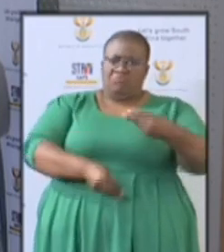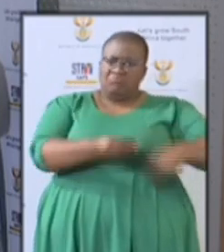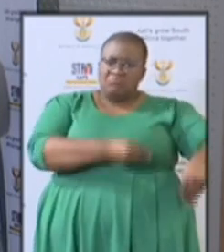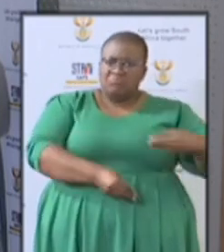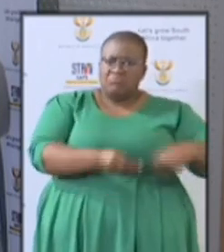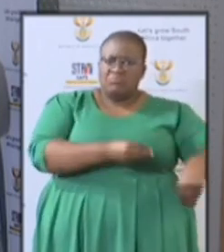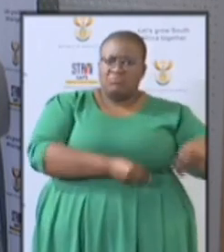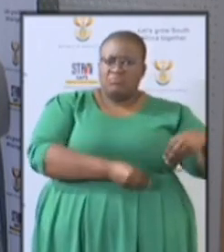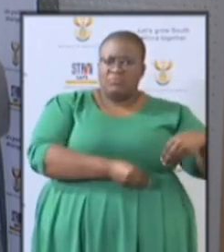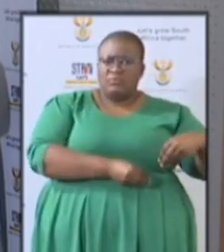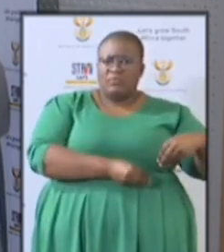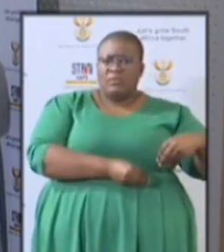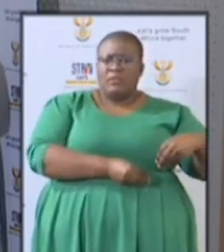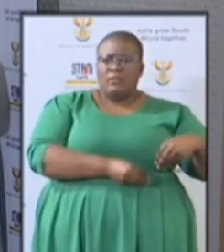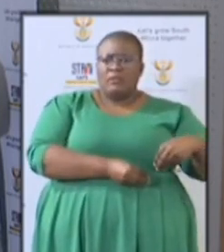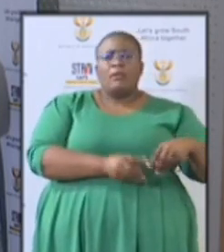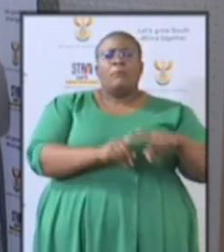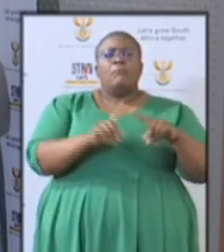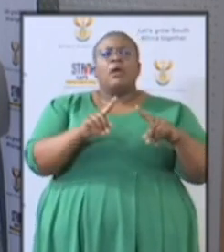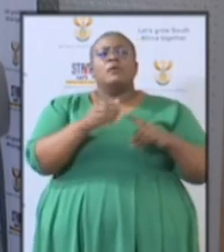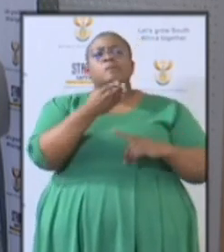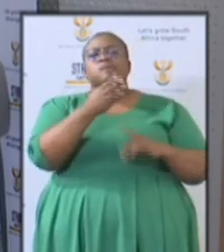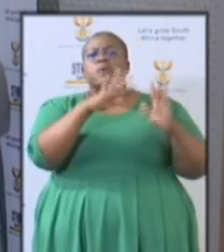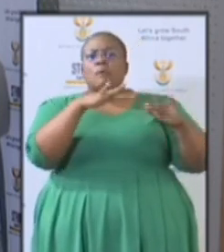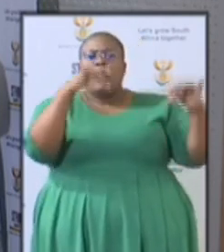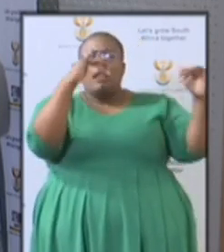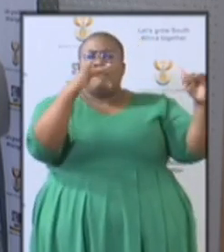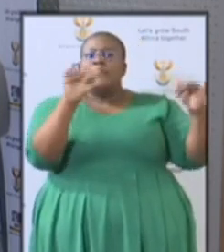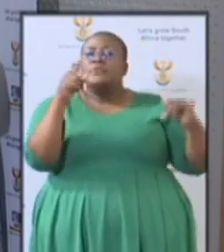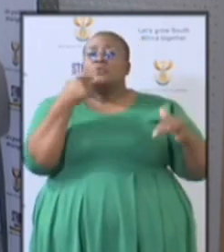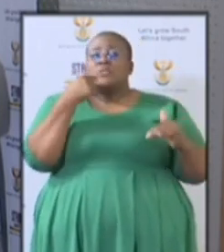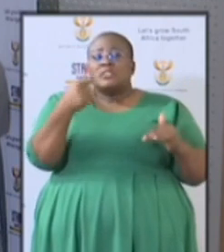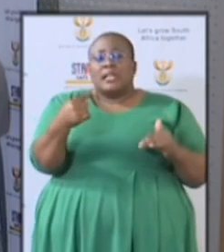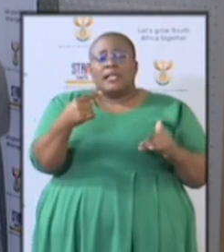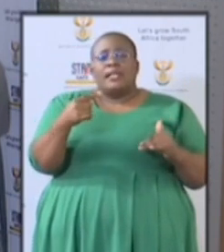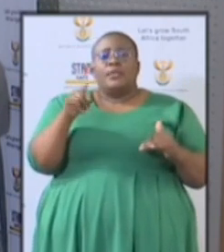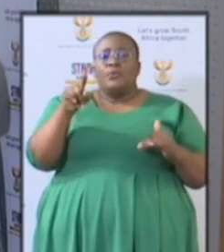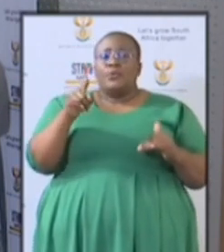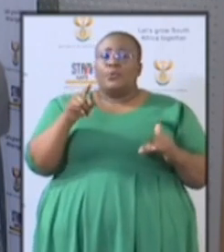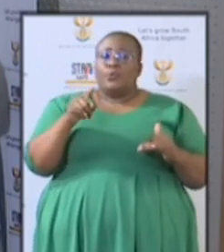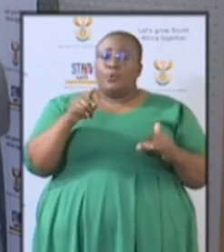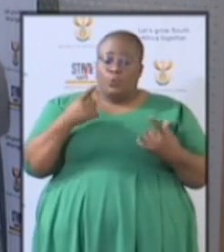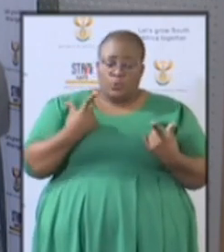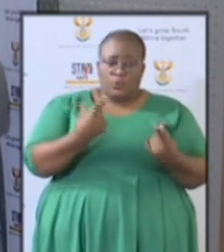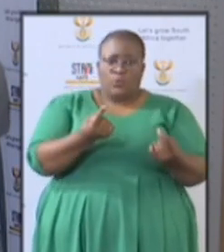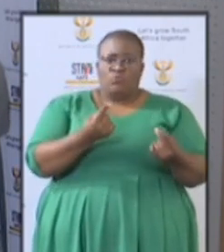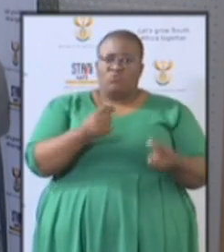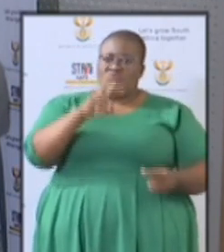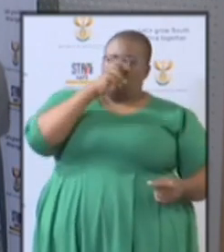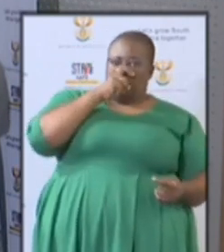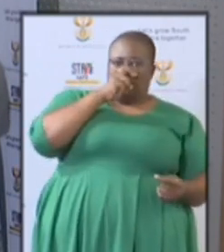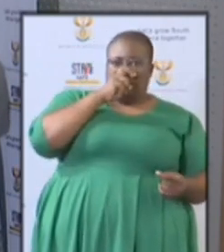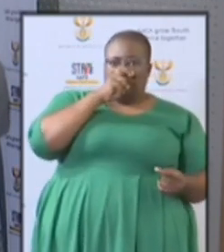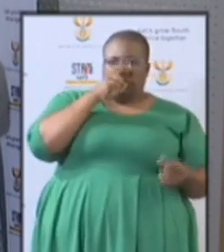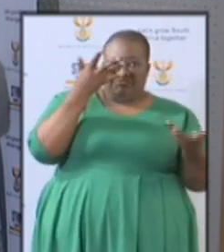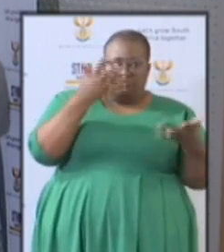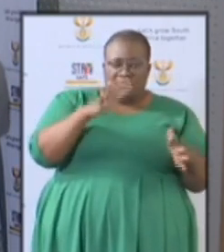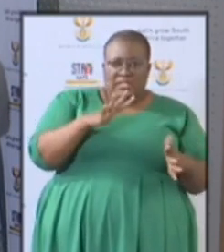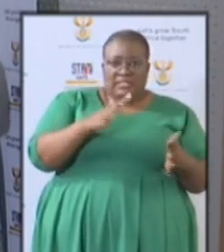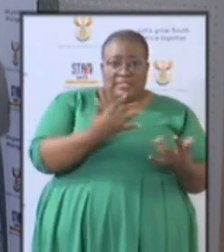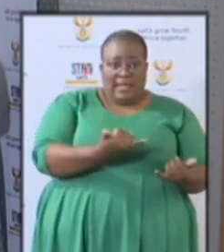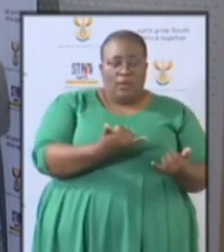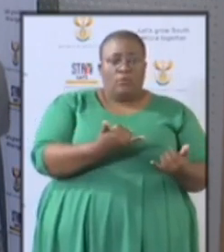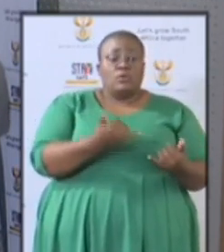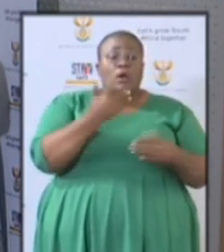cabinet, but showing up in parliament. So when you're saying you are taking a tough stance now, after condemning, after promising,